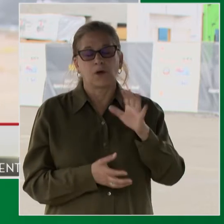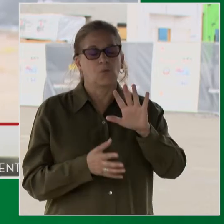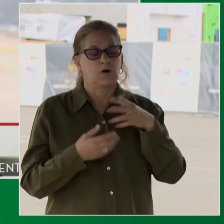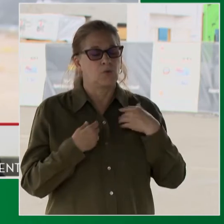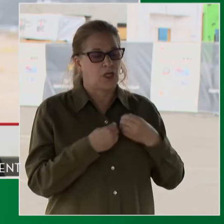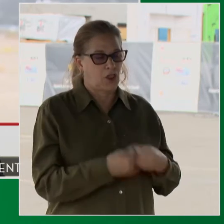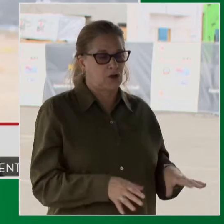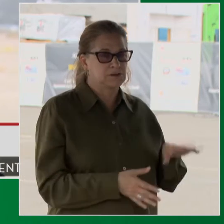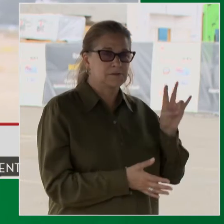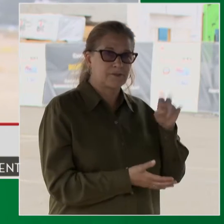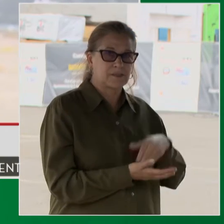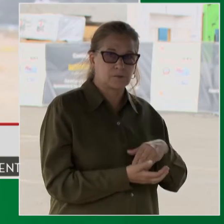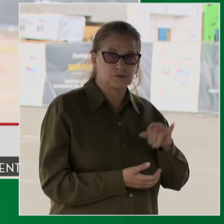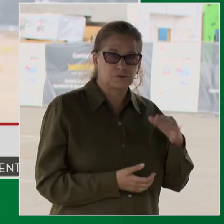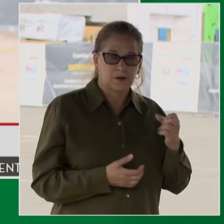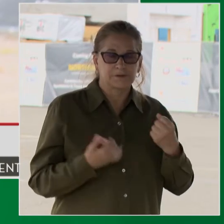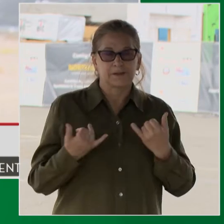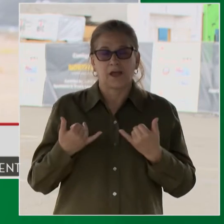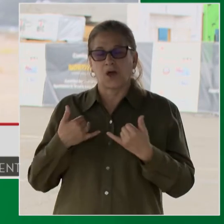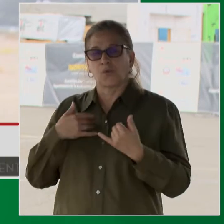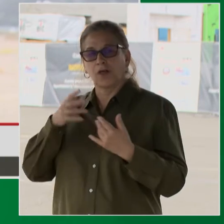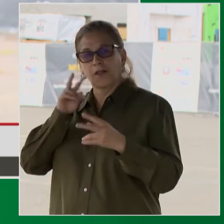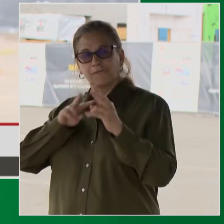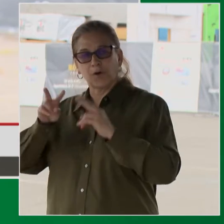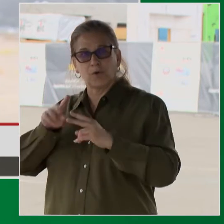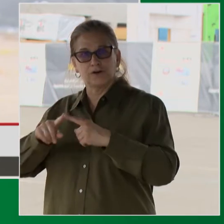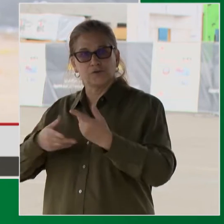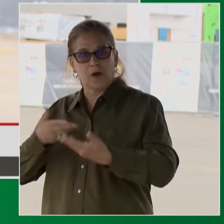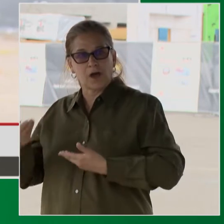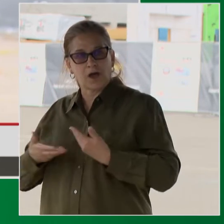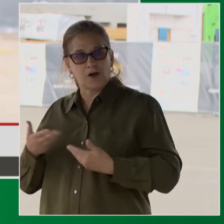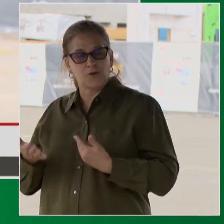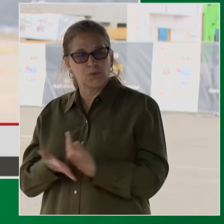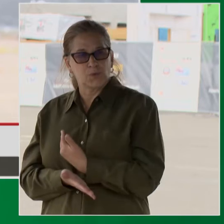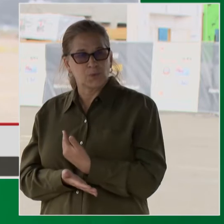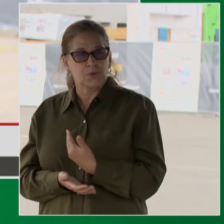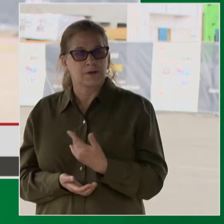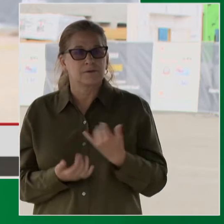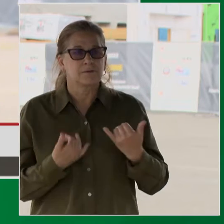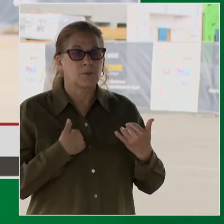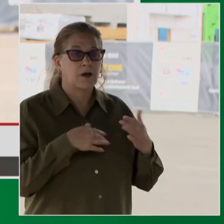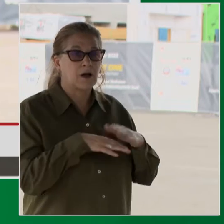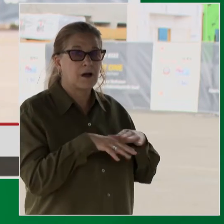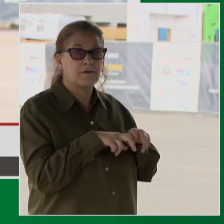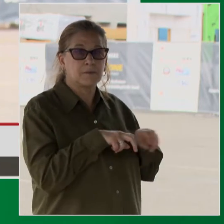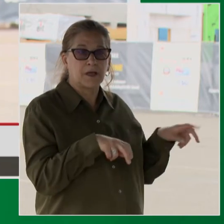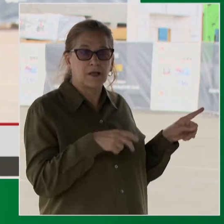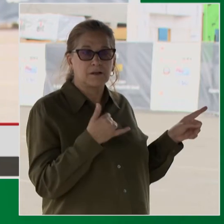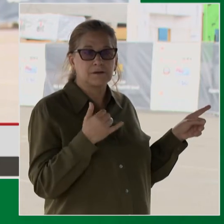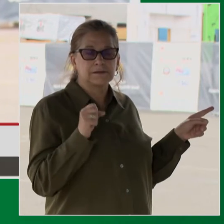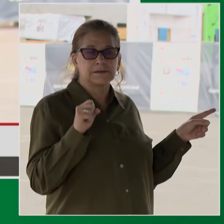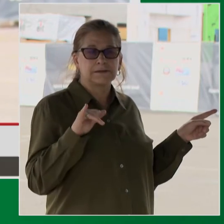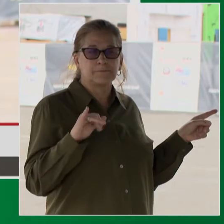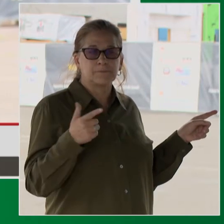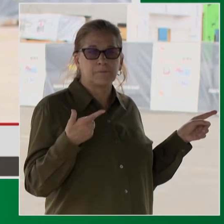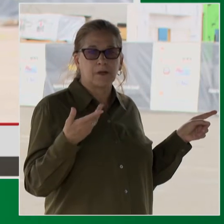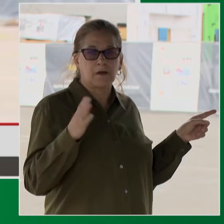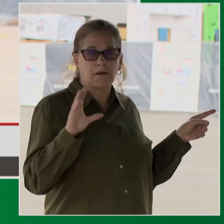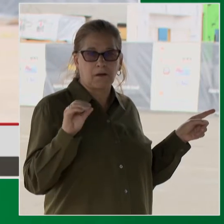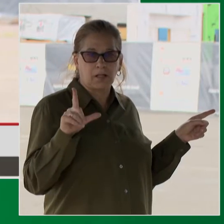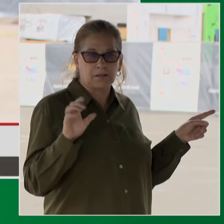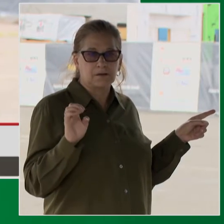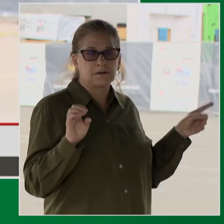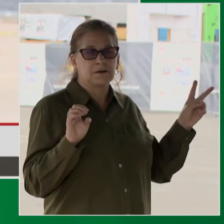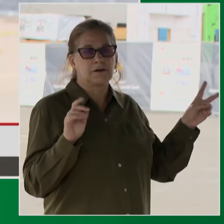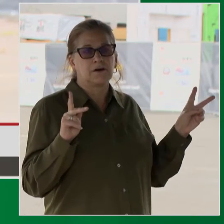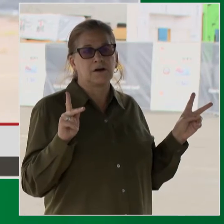sector. So next, we've got Sabangle Cook back with us again, as she has been, and Christy Whitfield, the director